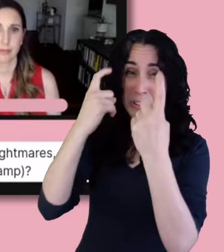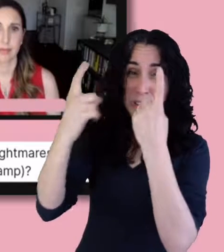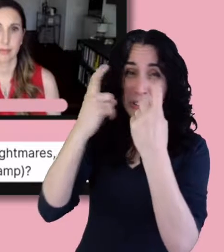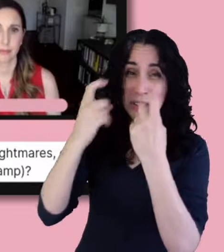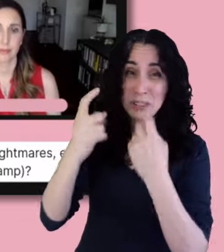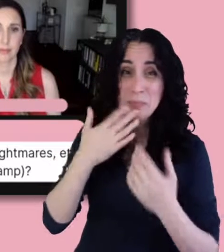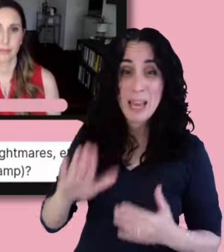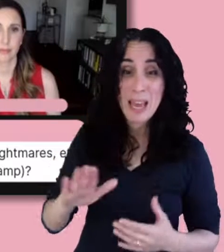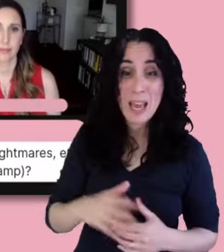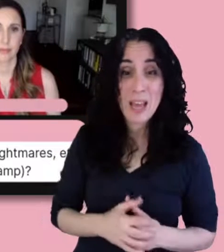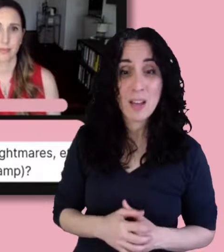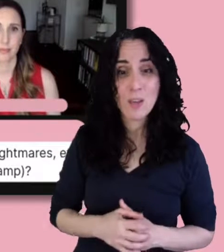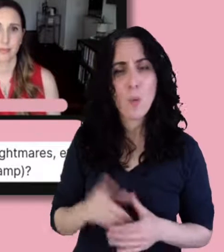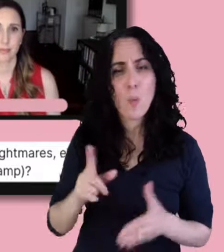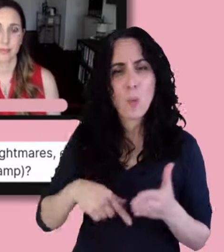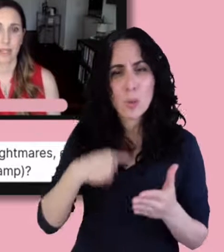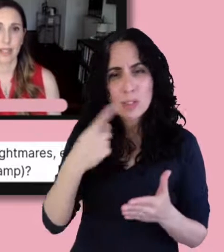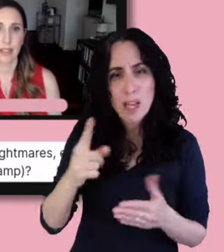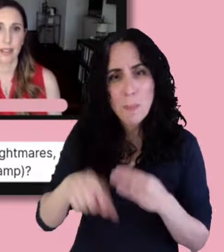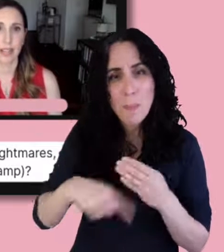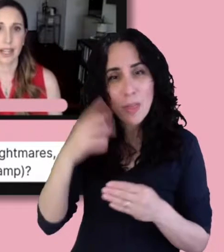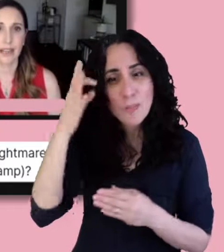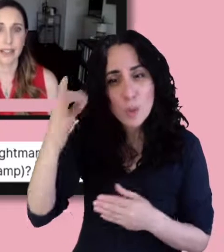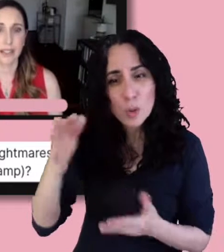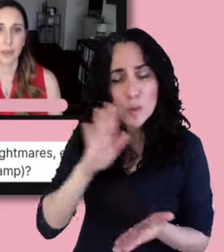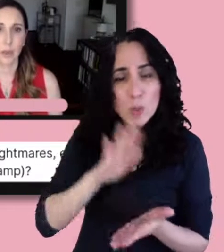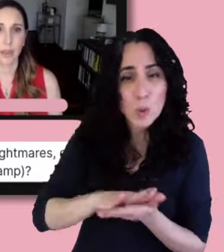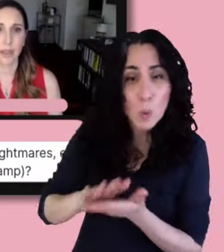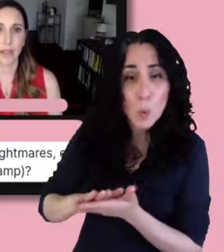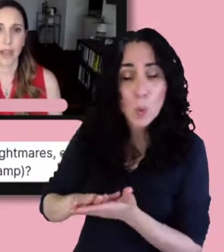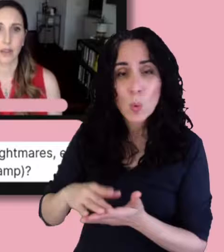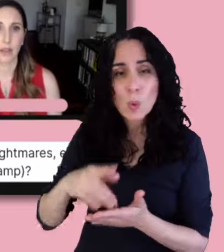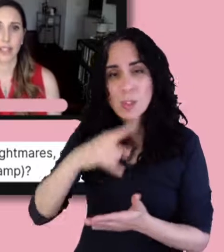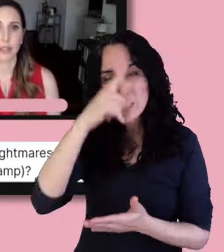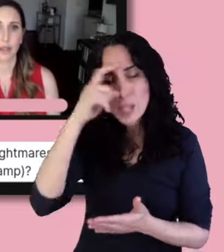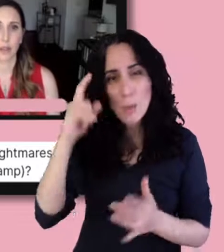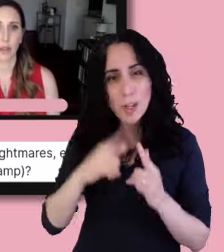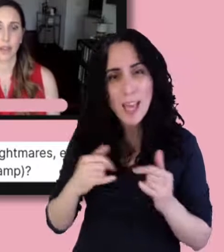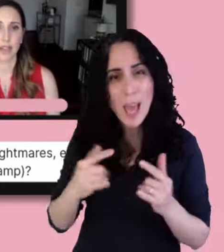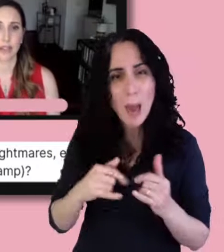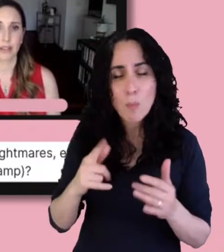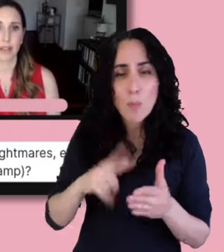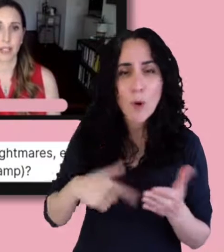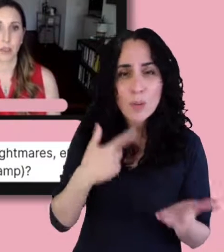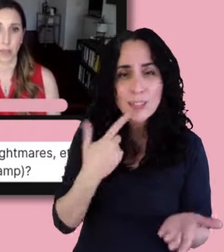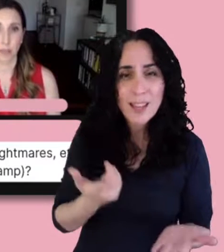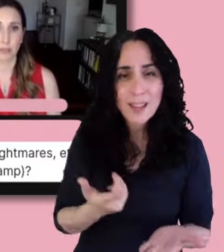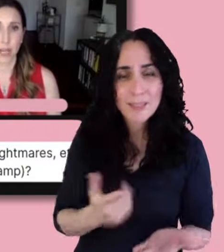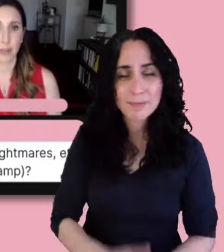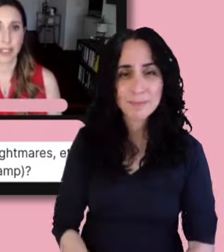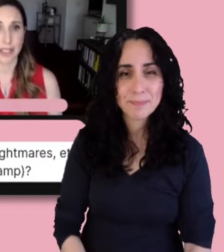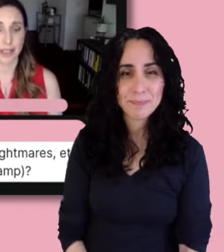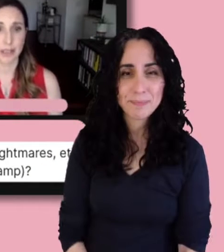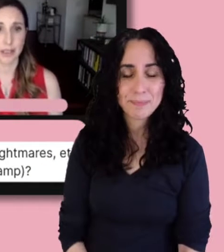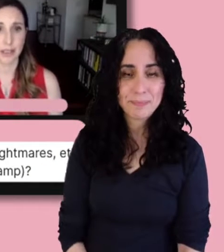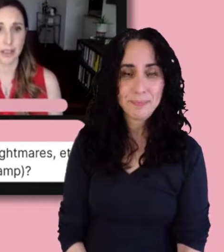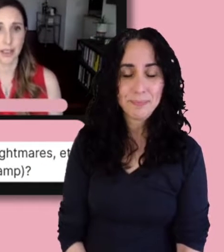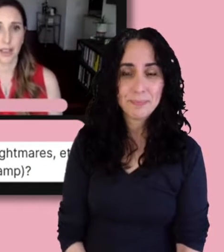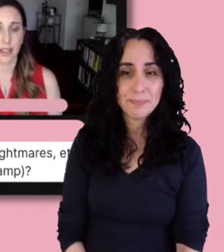school, and summer camp? I think it's important that we let them know that it will happen